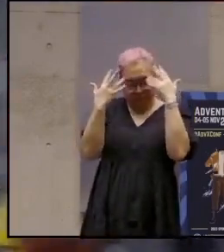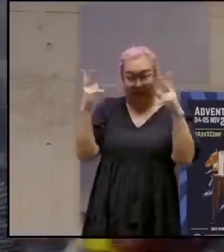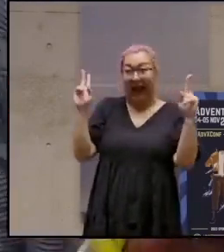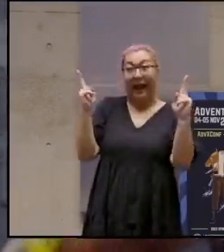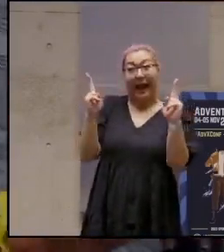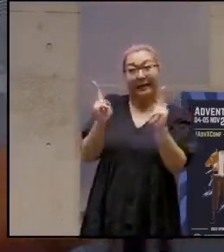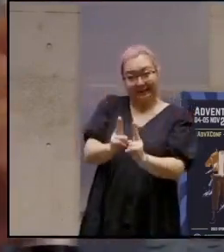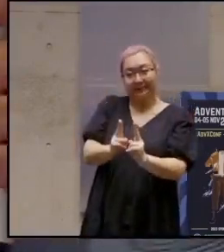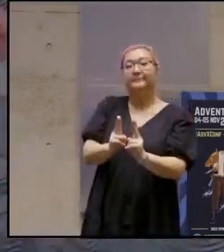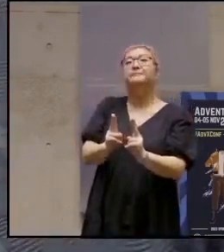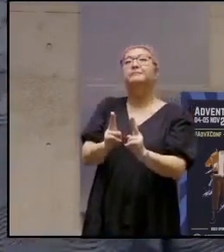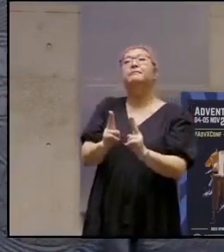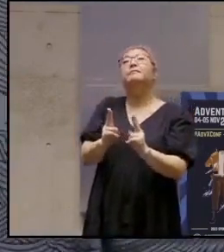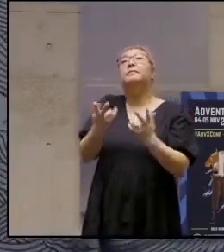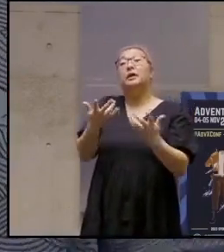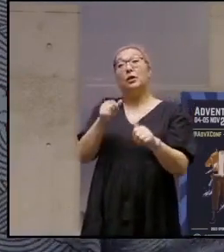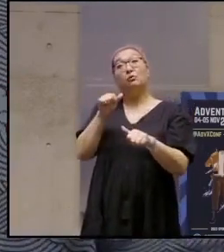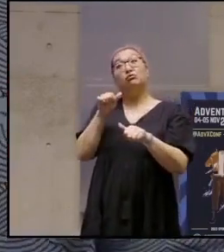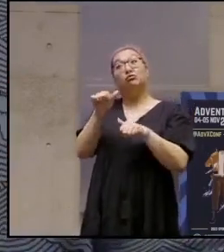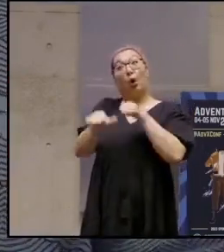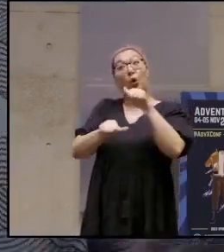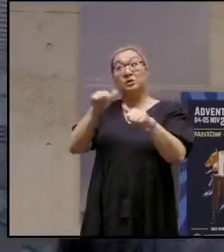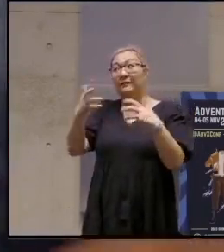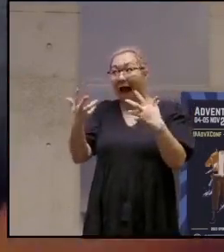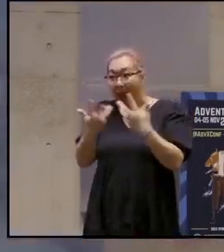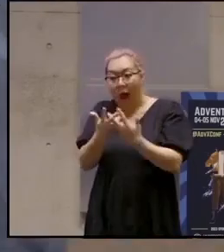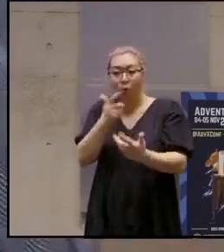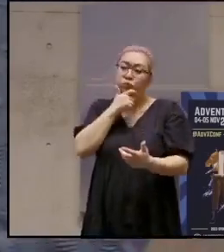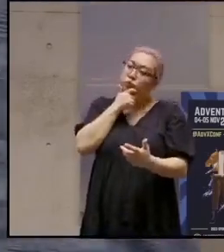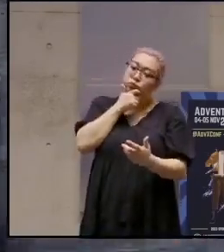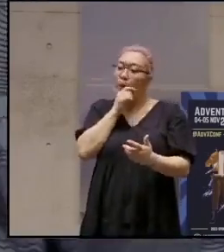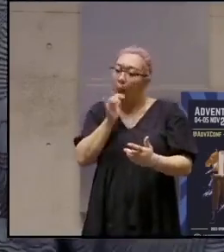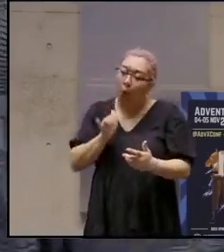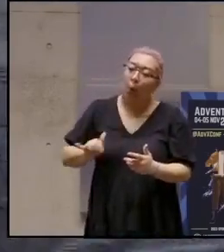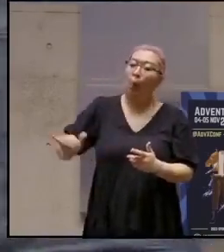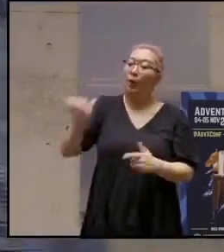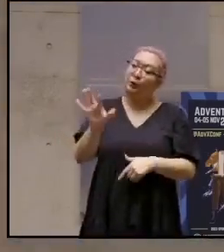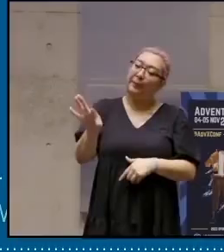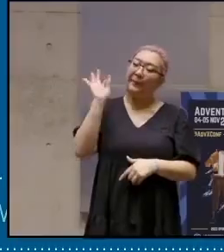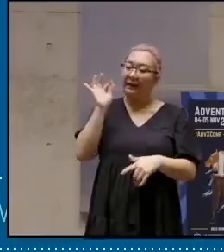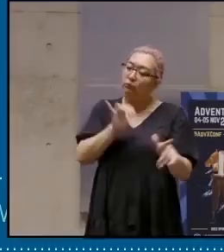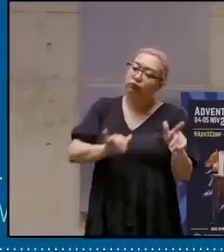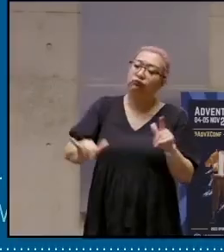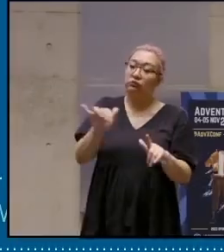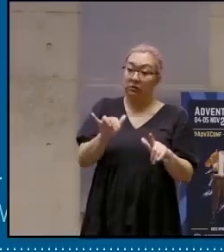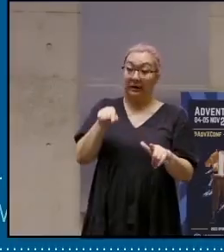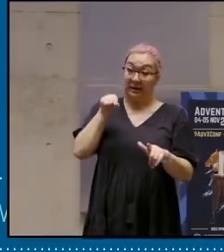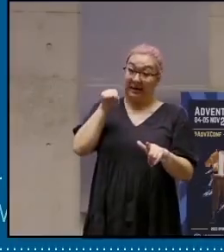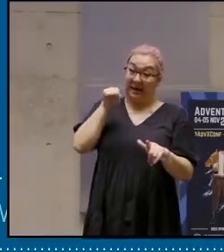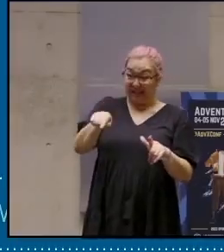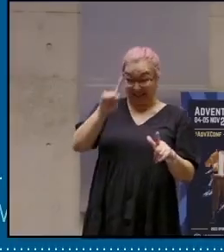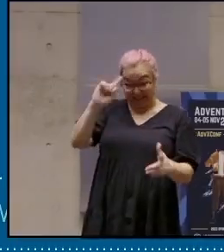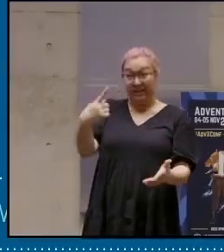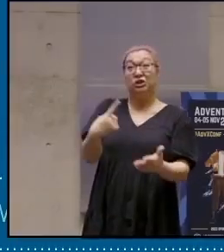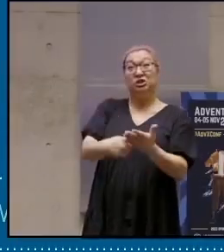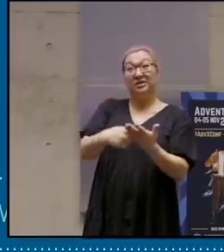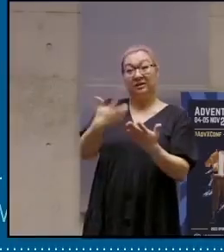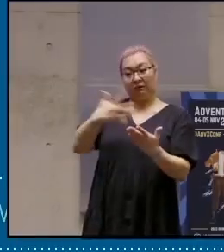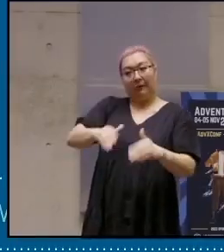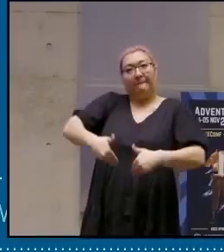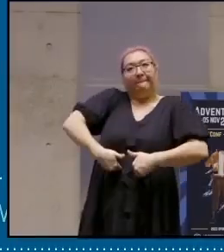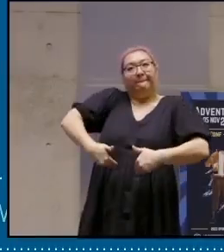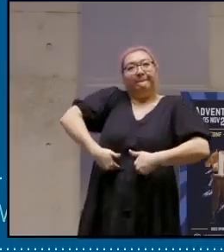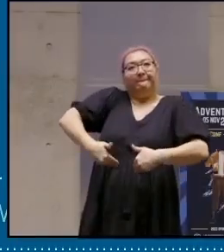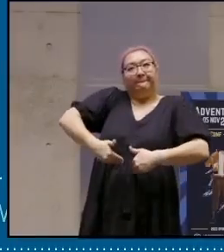on the you that arrived at that moment and all the baggage you brought with you. That's what our focus is going to